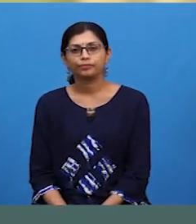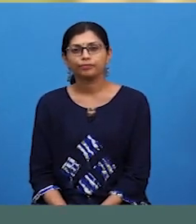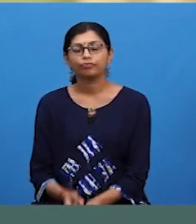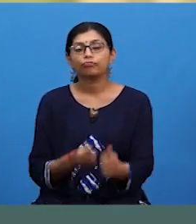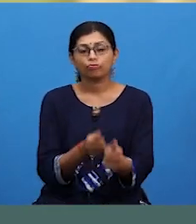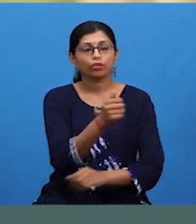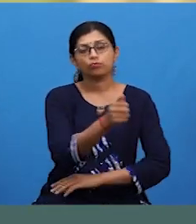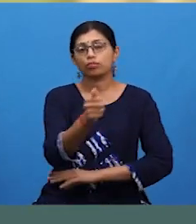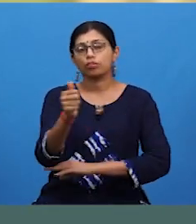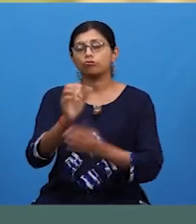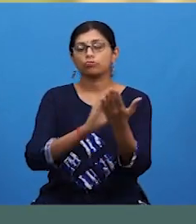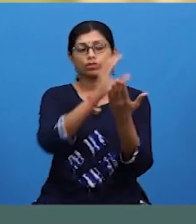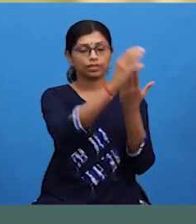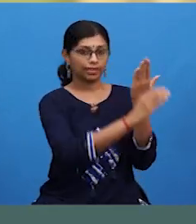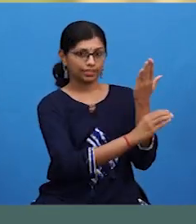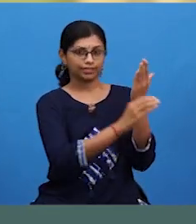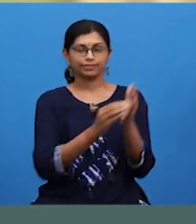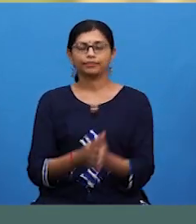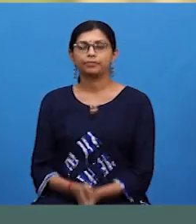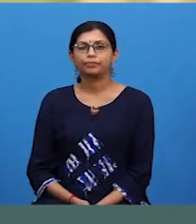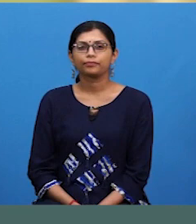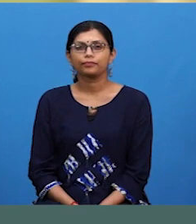Islamic calendar or lunar calendar.